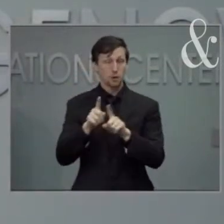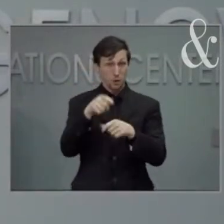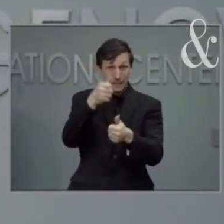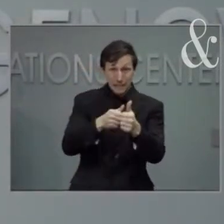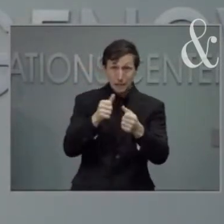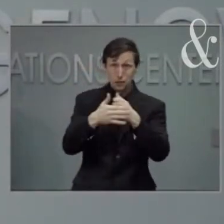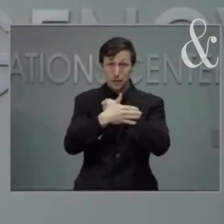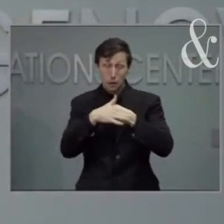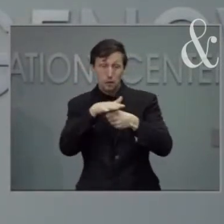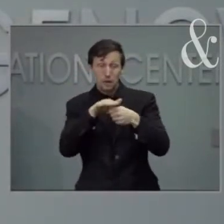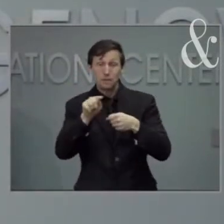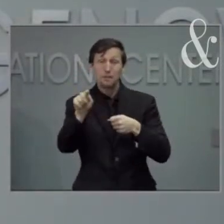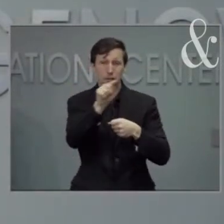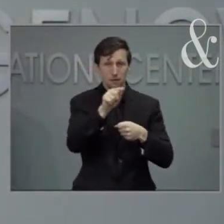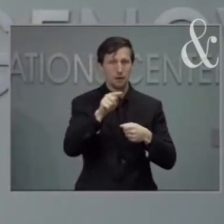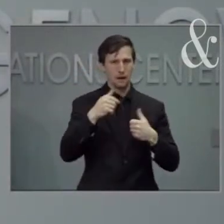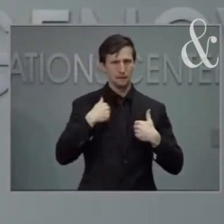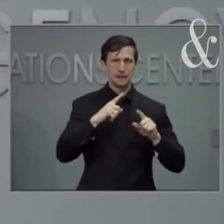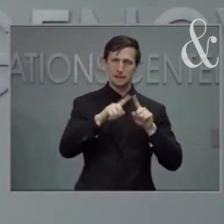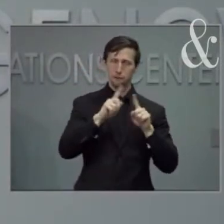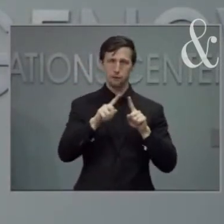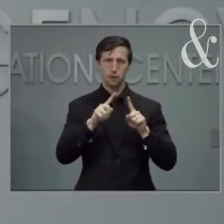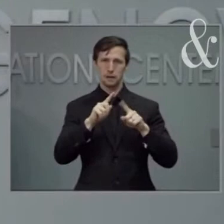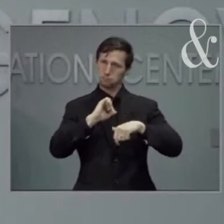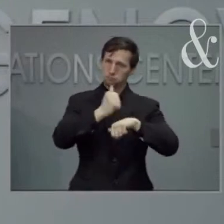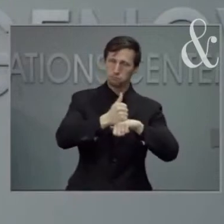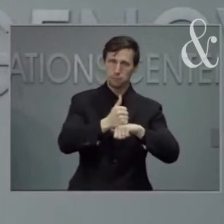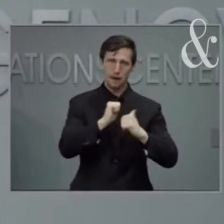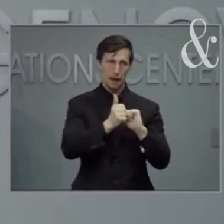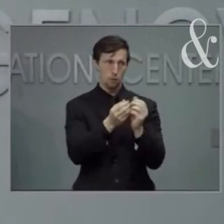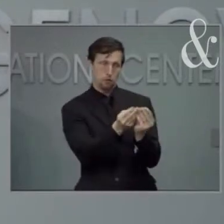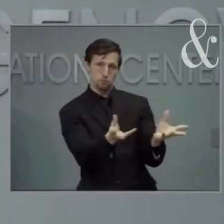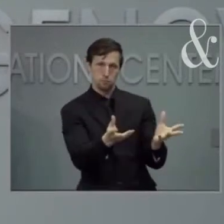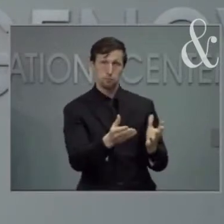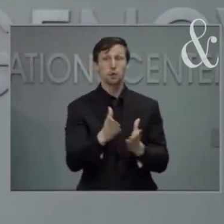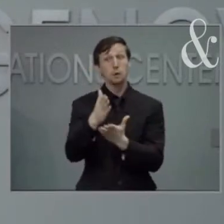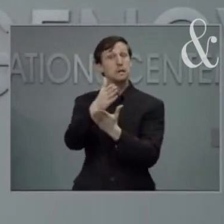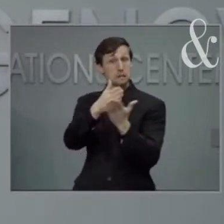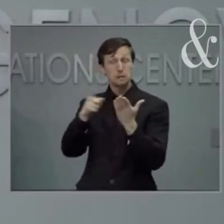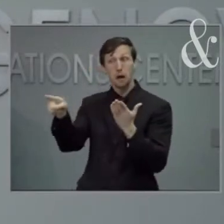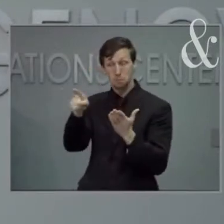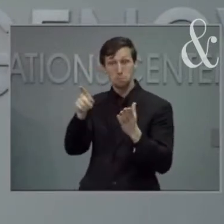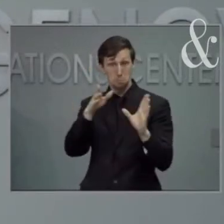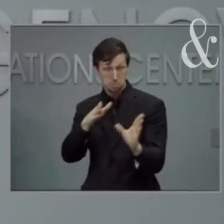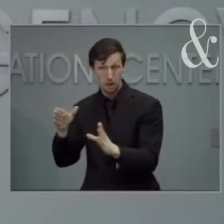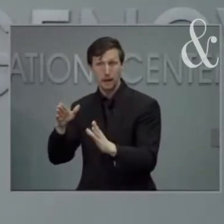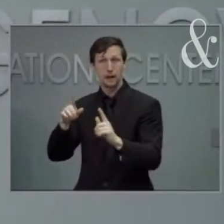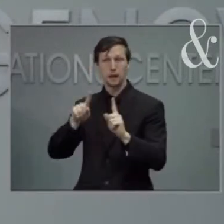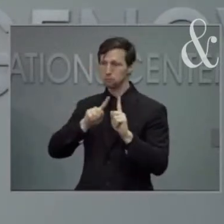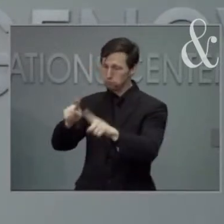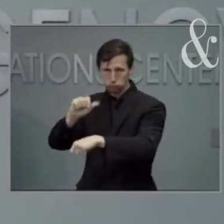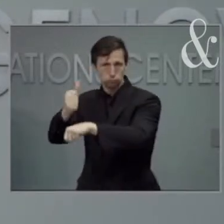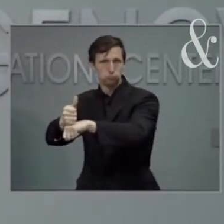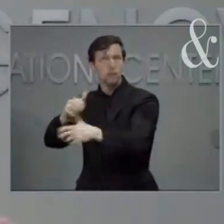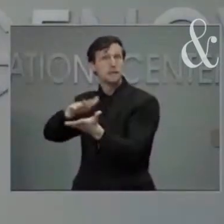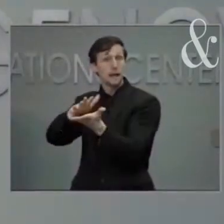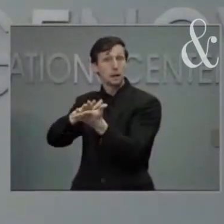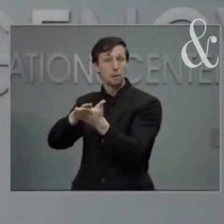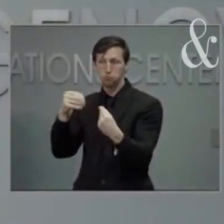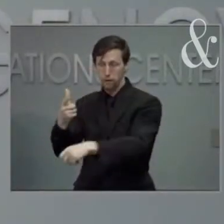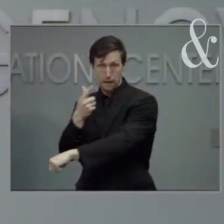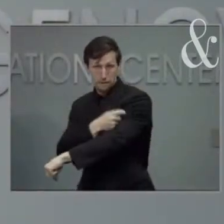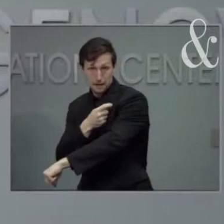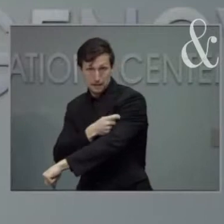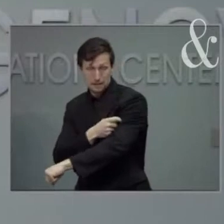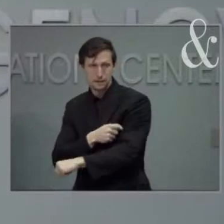their counties and with their vaccine partners. We're hearing about some that are going to go to school sites and do vaccinations there. Others